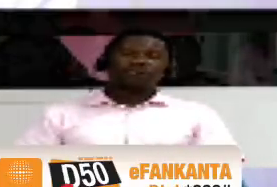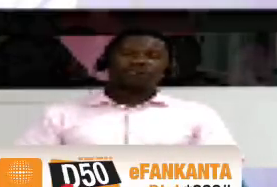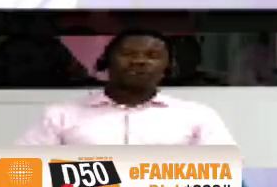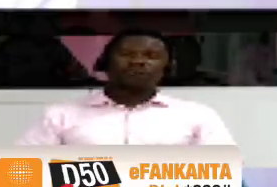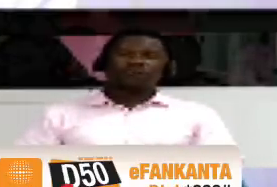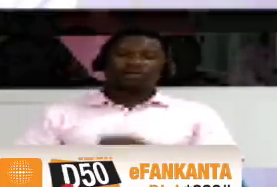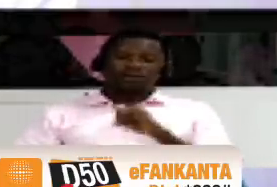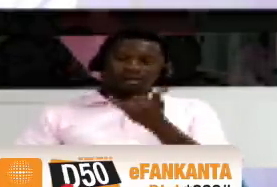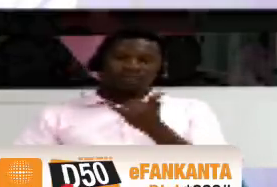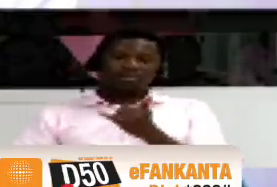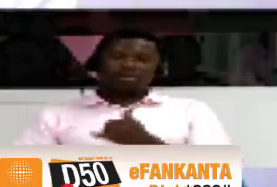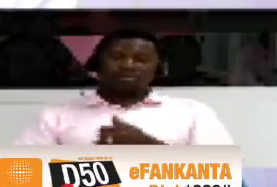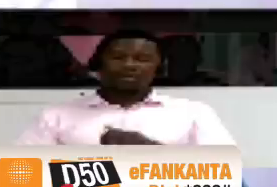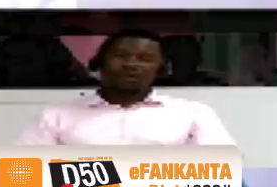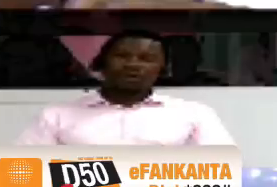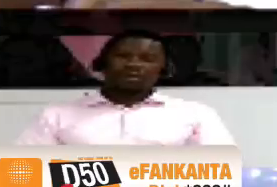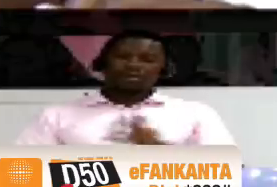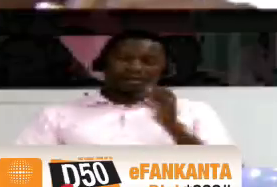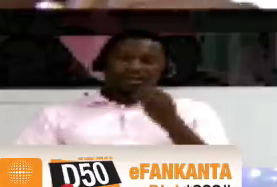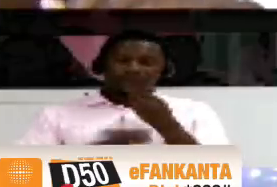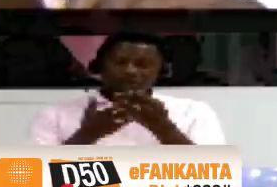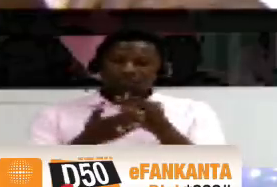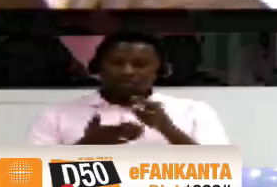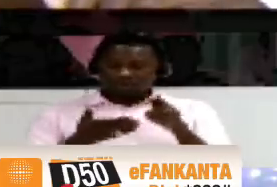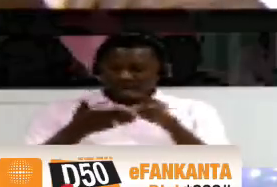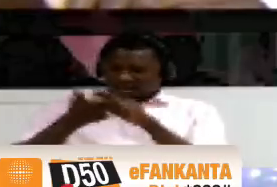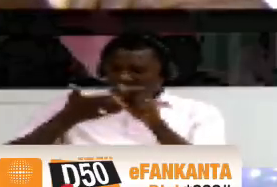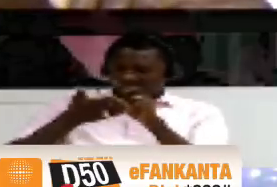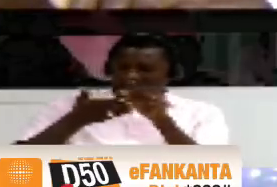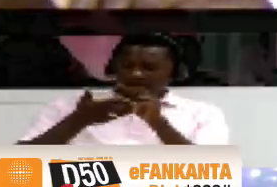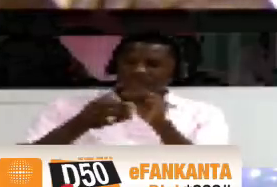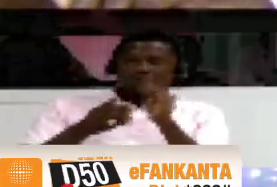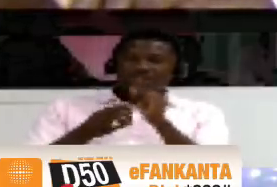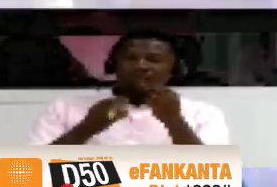Can you read what it says at the top of that document?